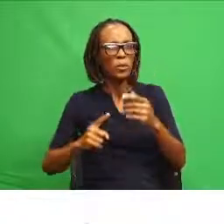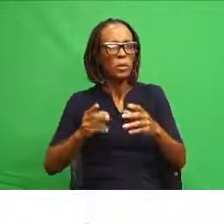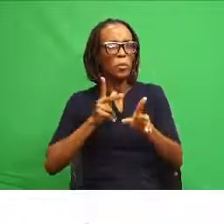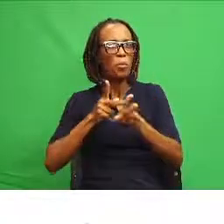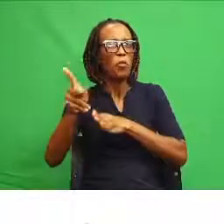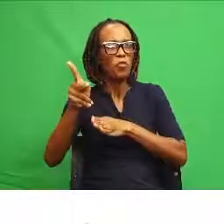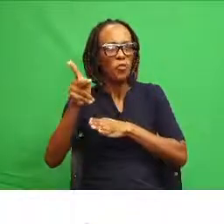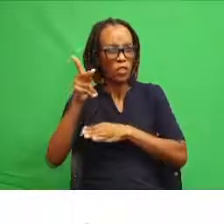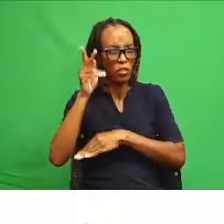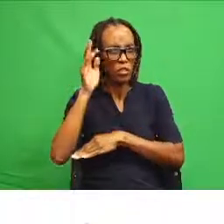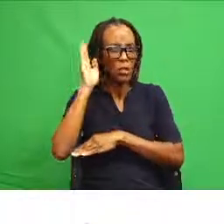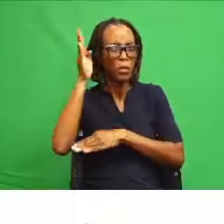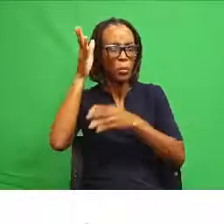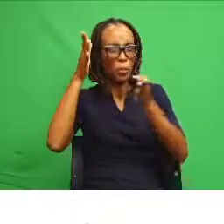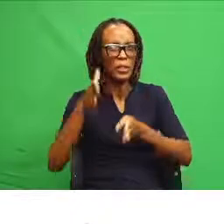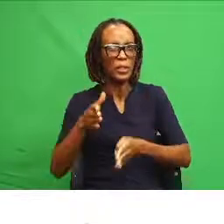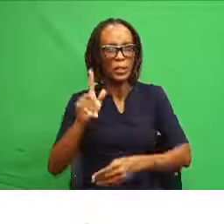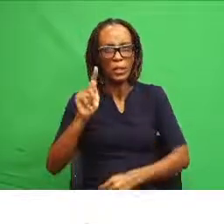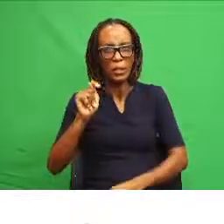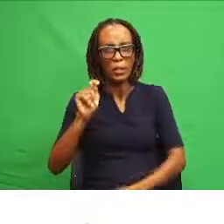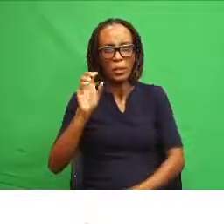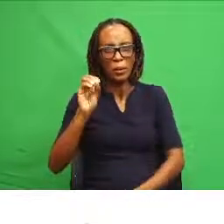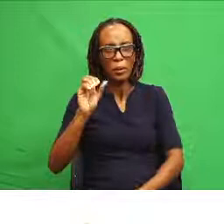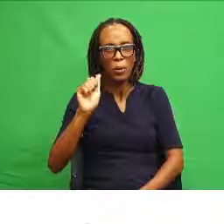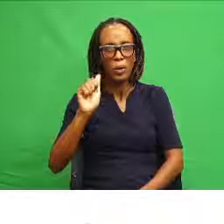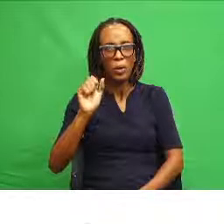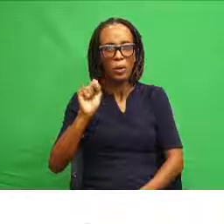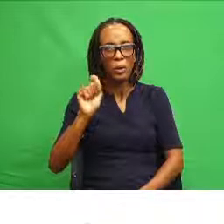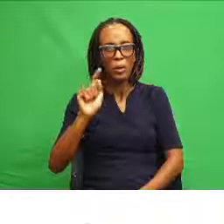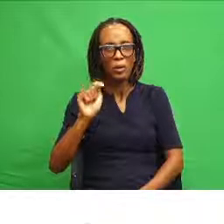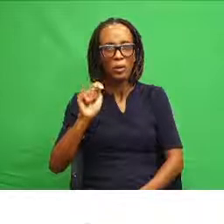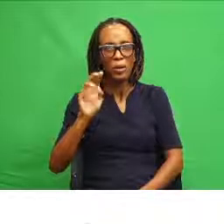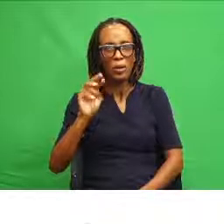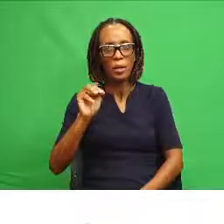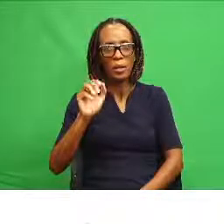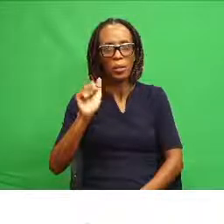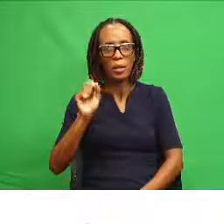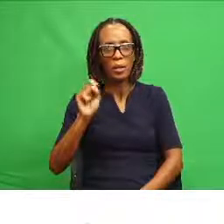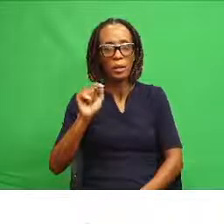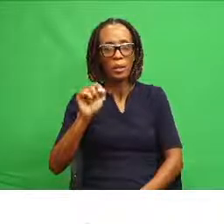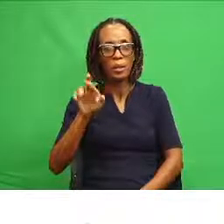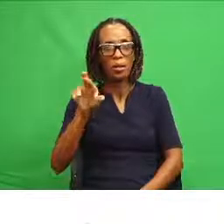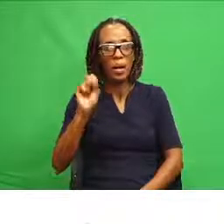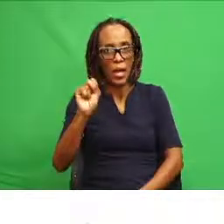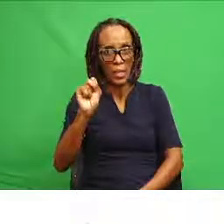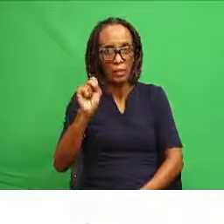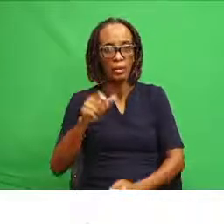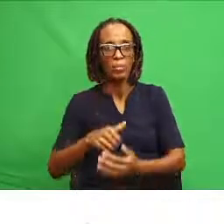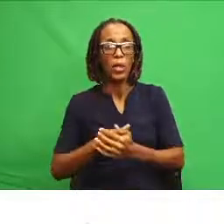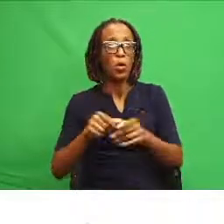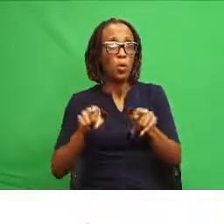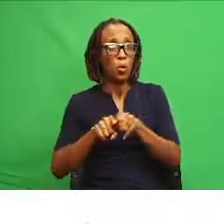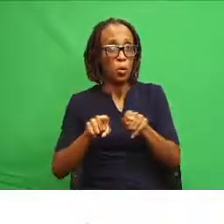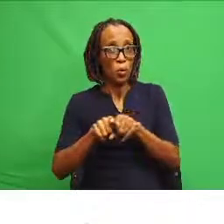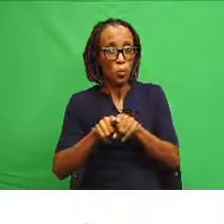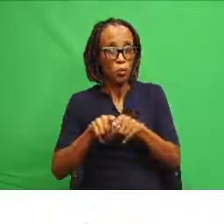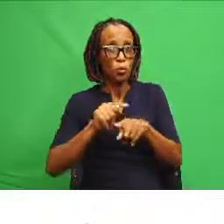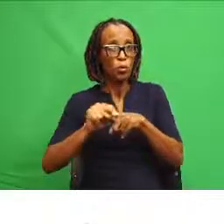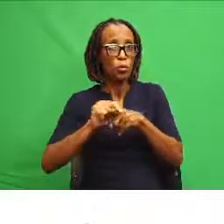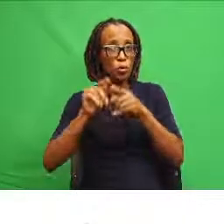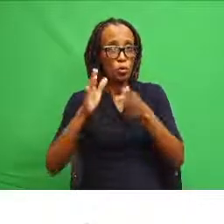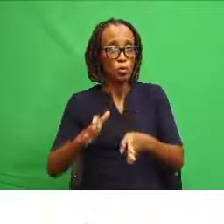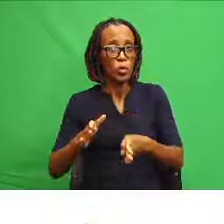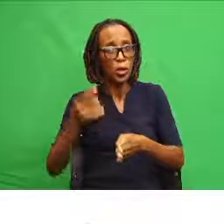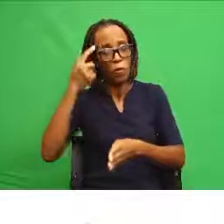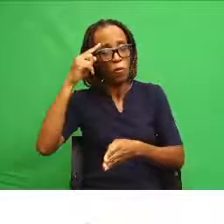ACG Advanced Communicator Gold, and CL Competent Leader. He is a facilitator of the